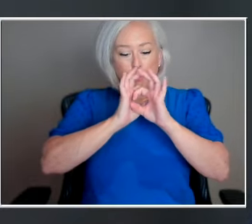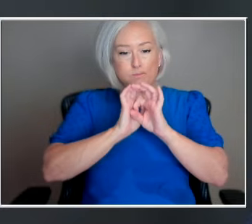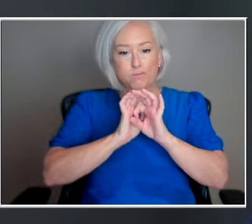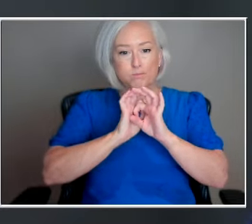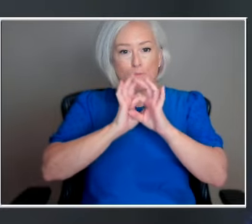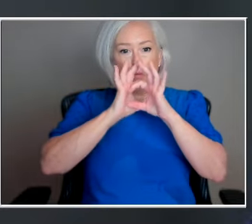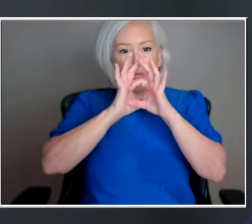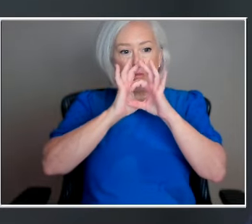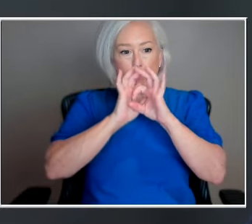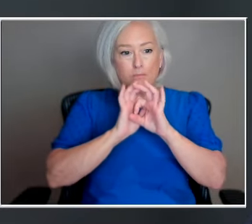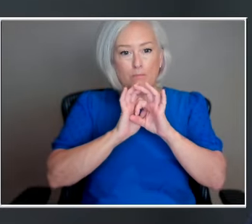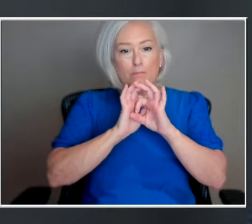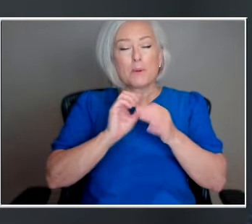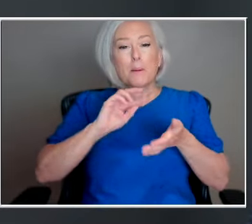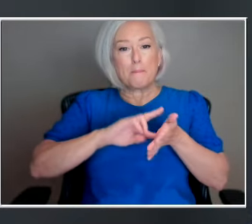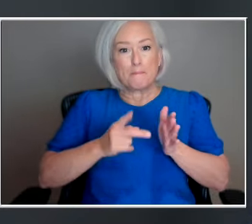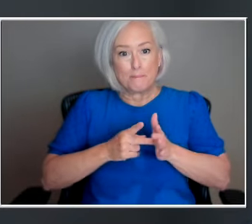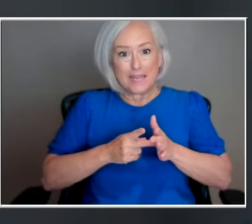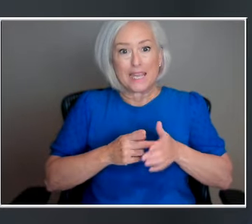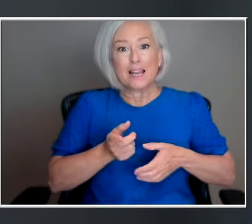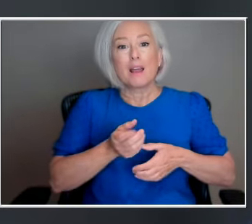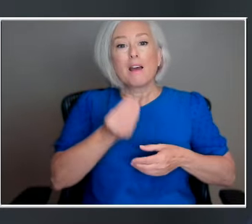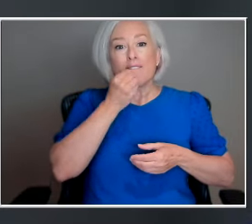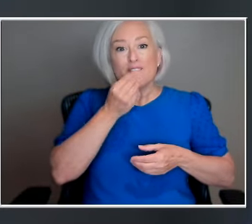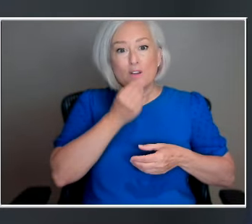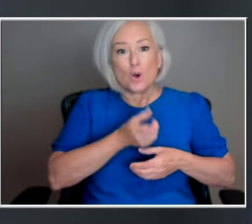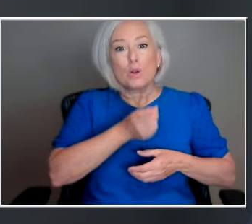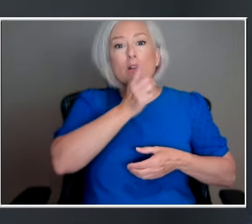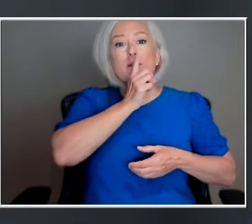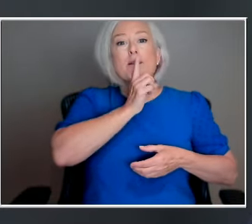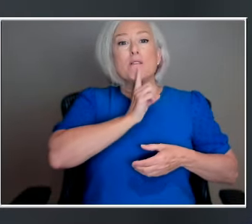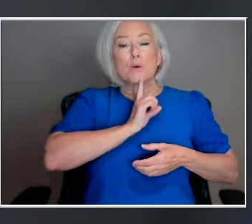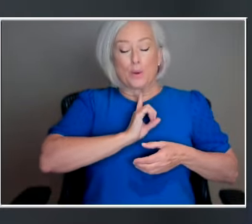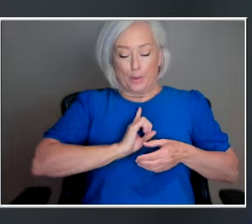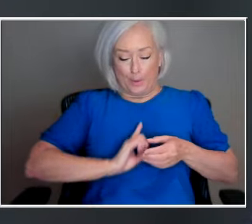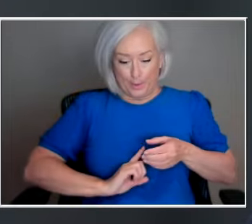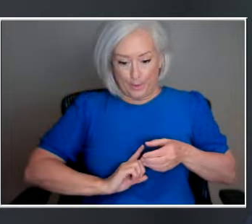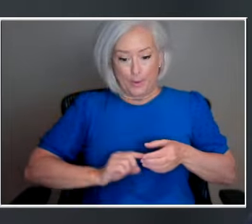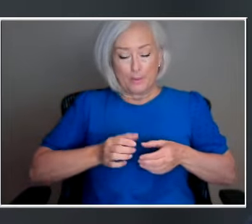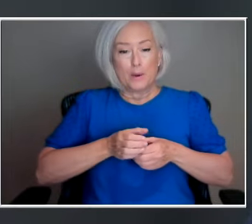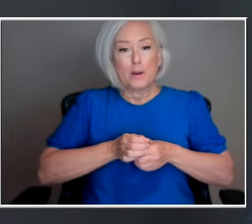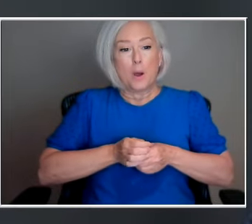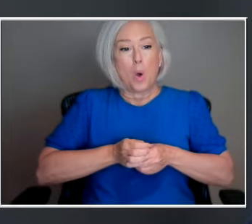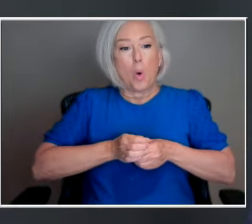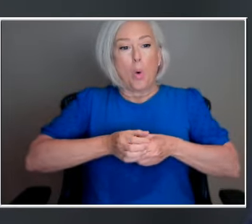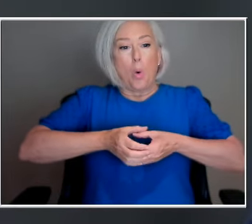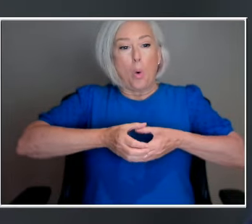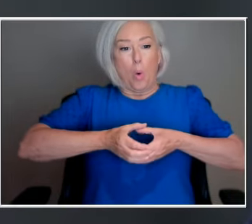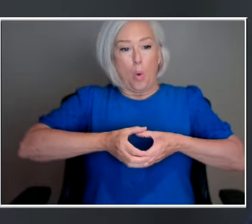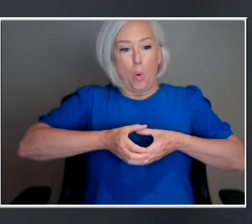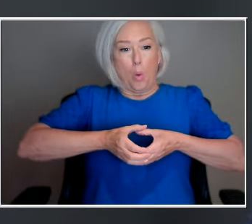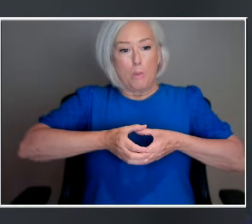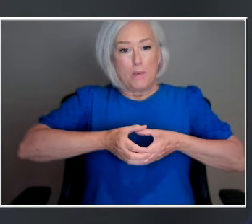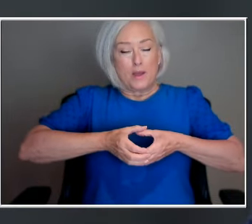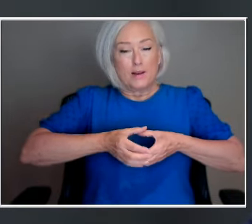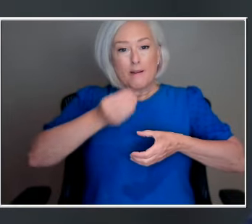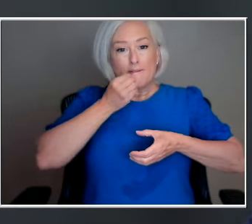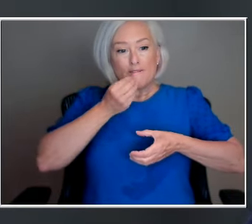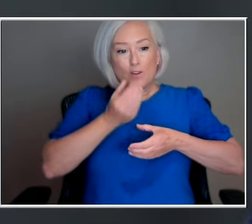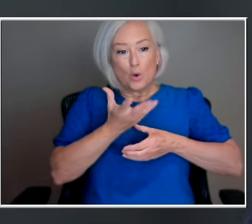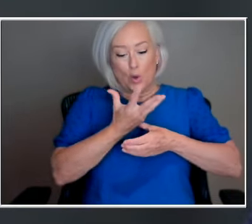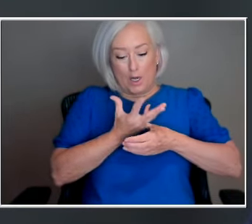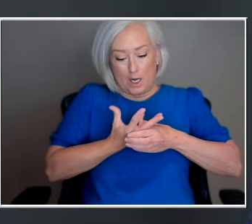pipe into the stomach, but then it doesn't allow the stomach contents and the acid to go back into the food pipe. So